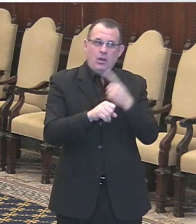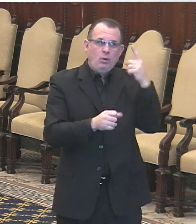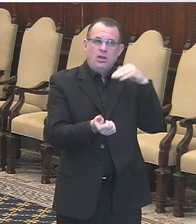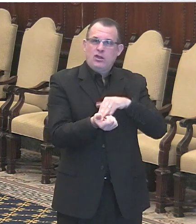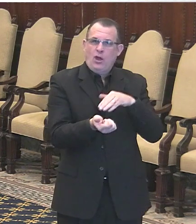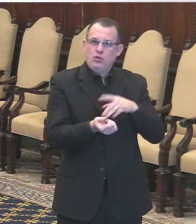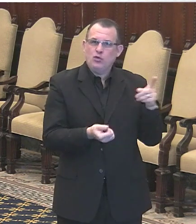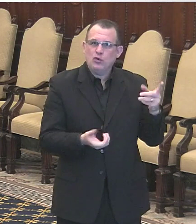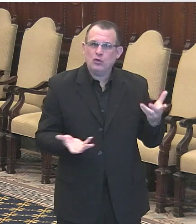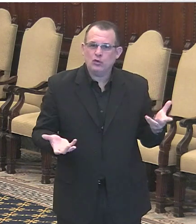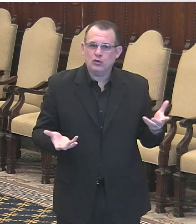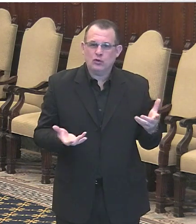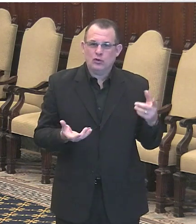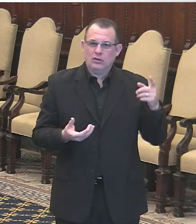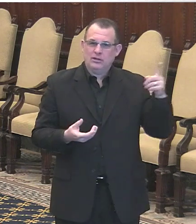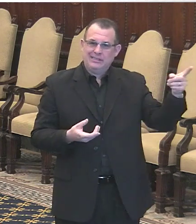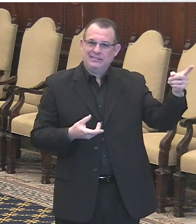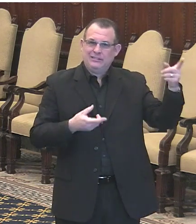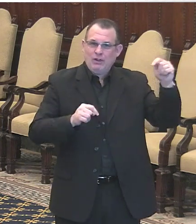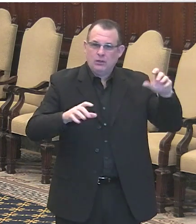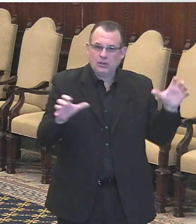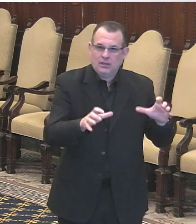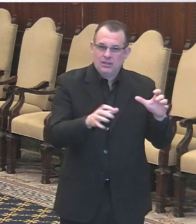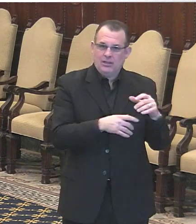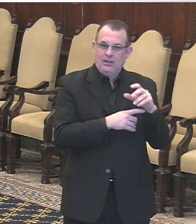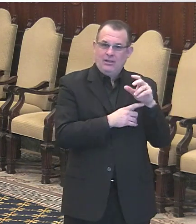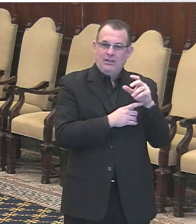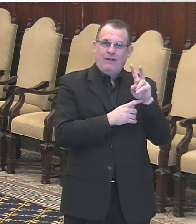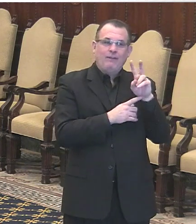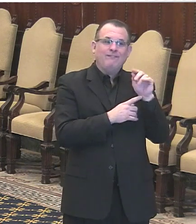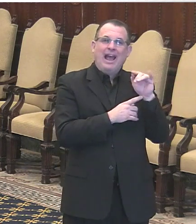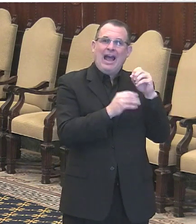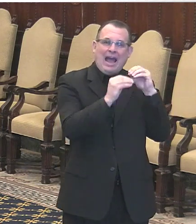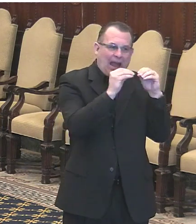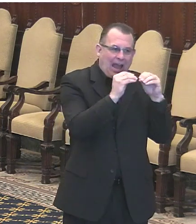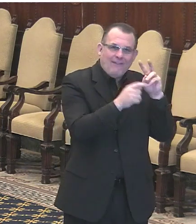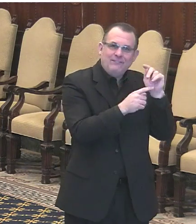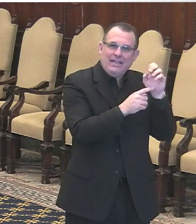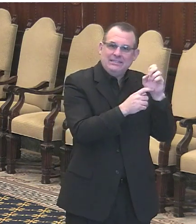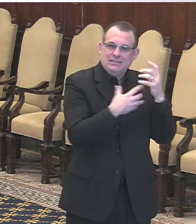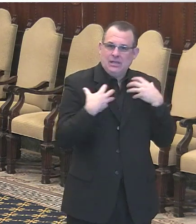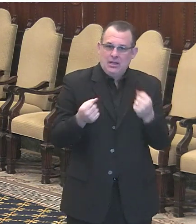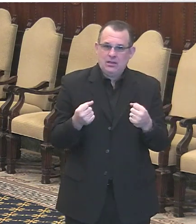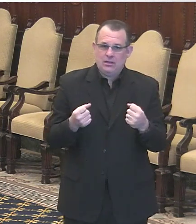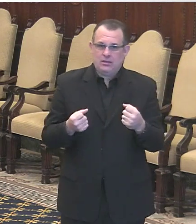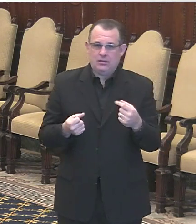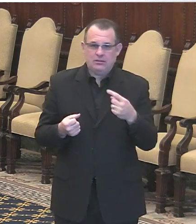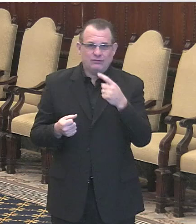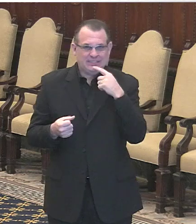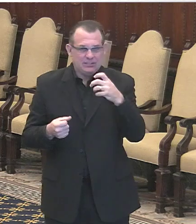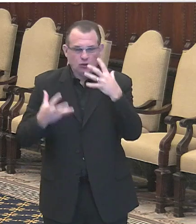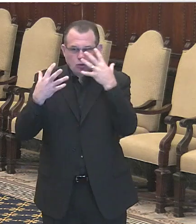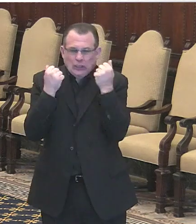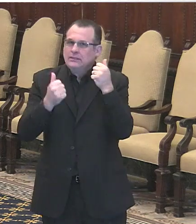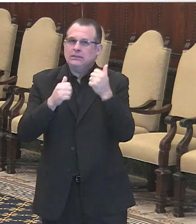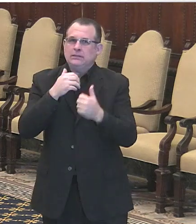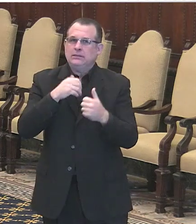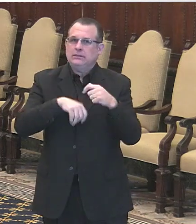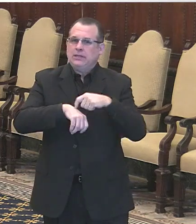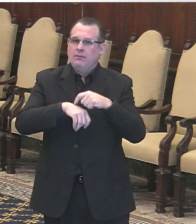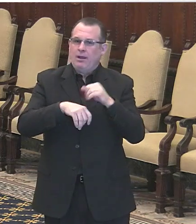vaccine effort, said we may have one of the darkest winters in our country's history. So hopefully, knock wood,